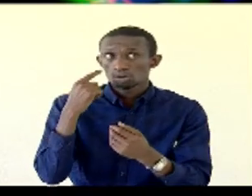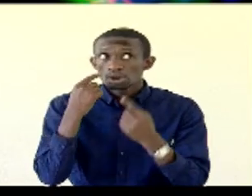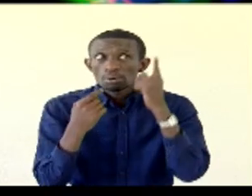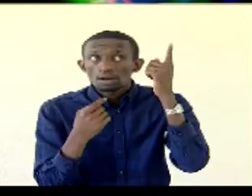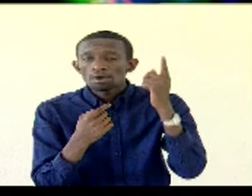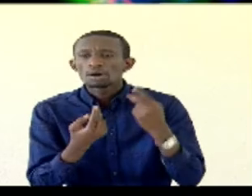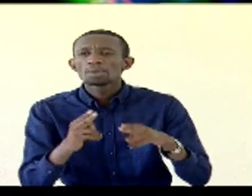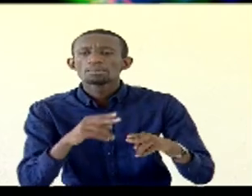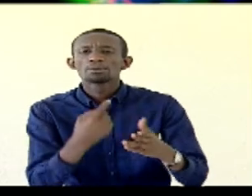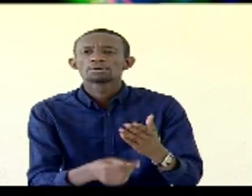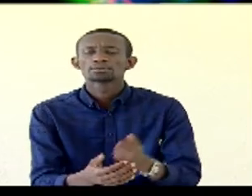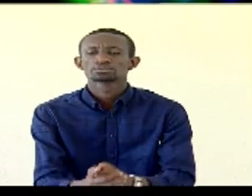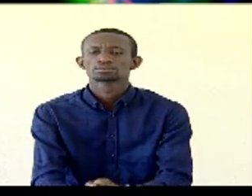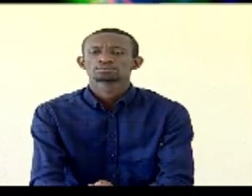splits.